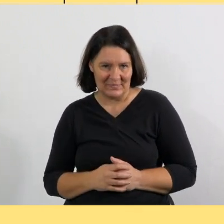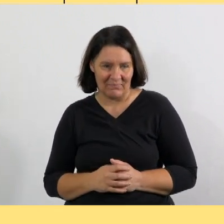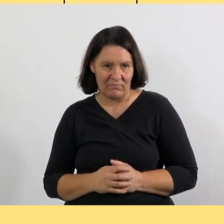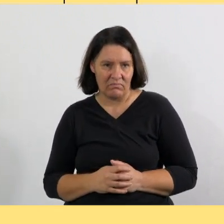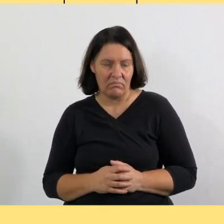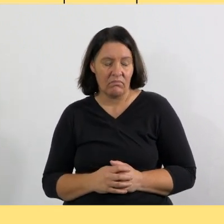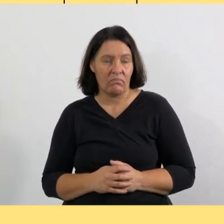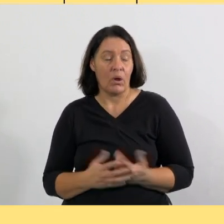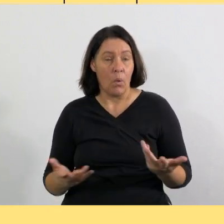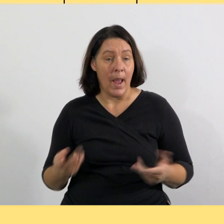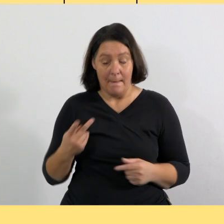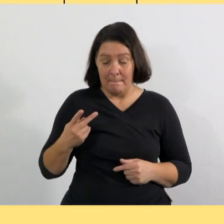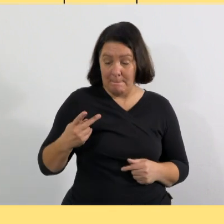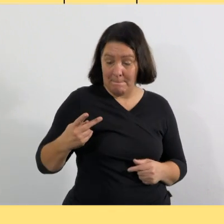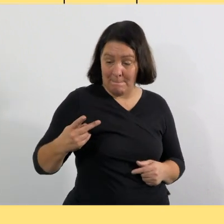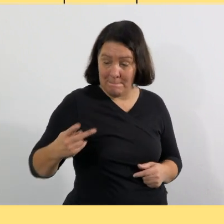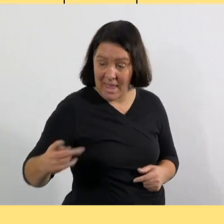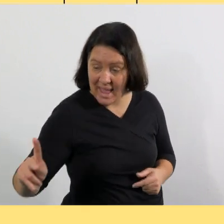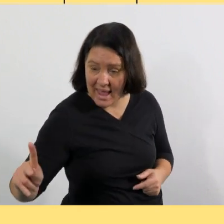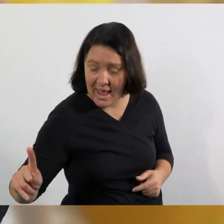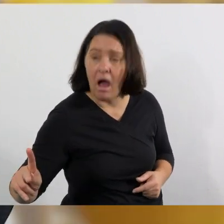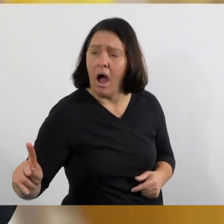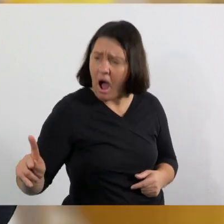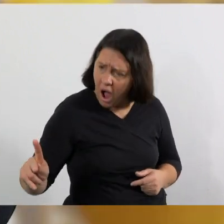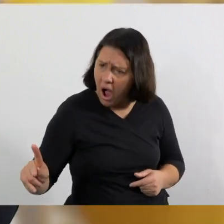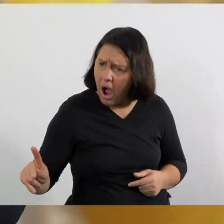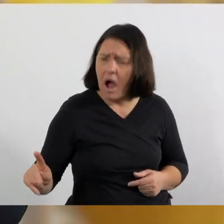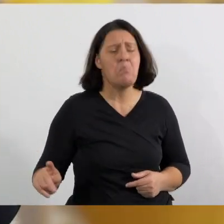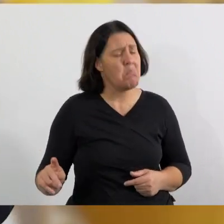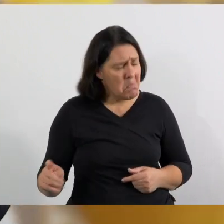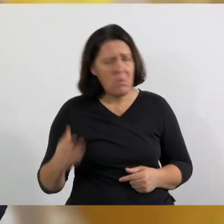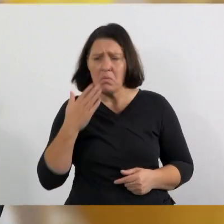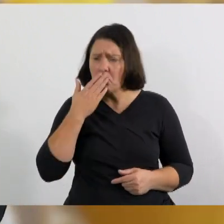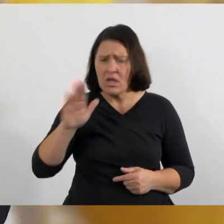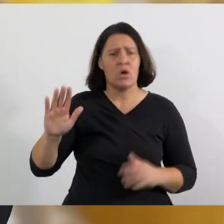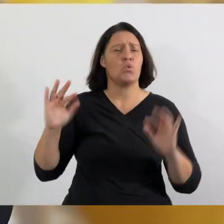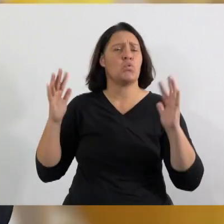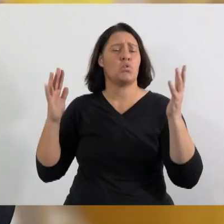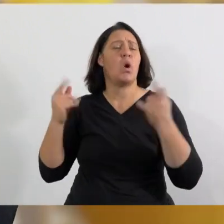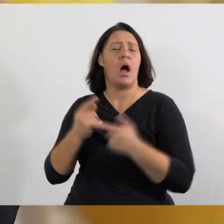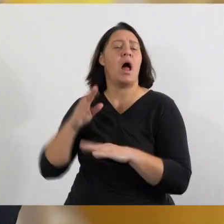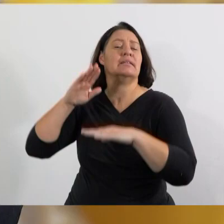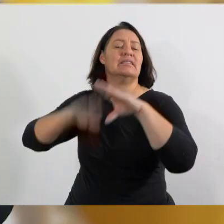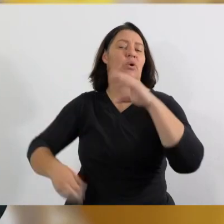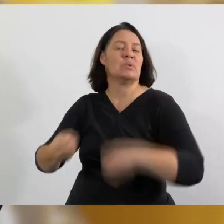22,620. The moment we paid our creditors, they then granted us